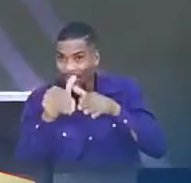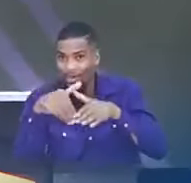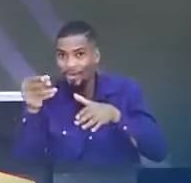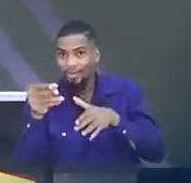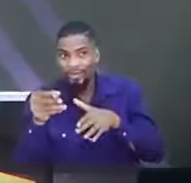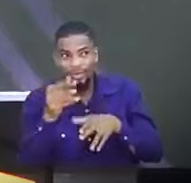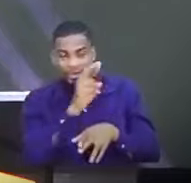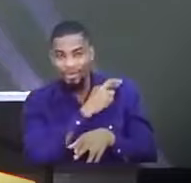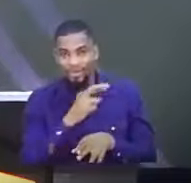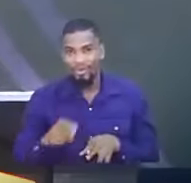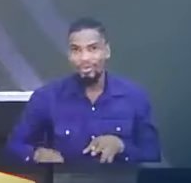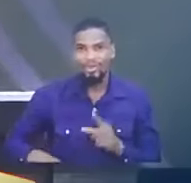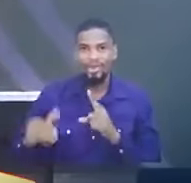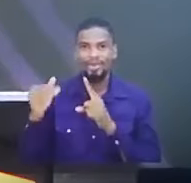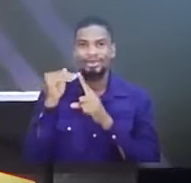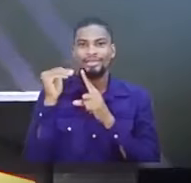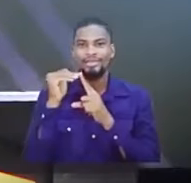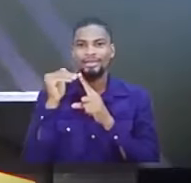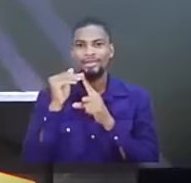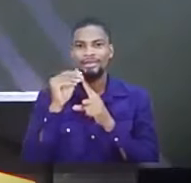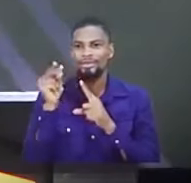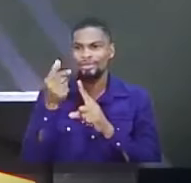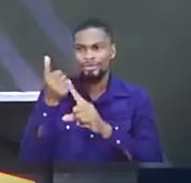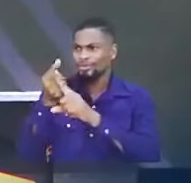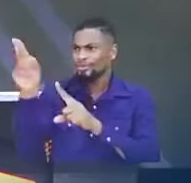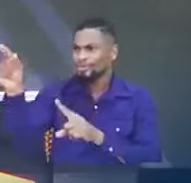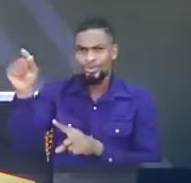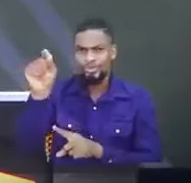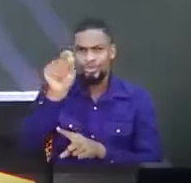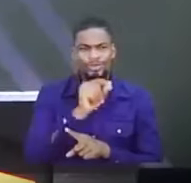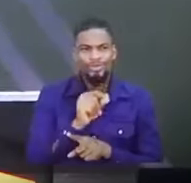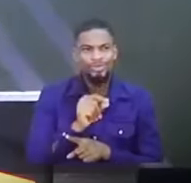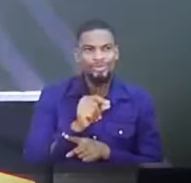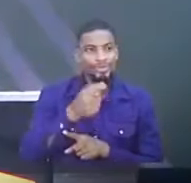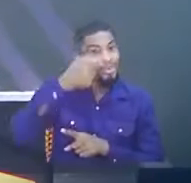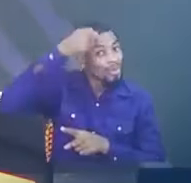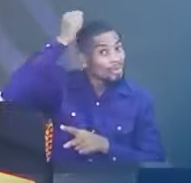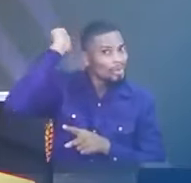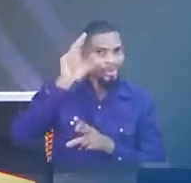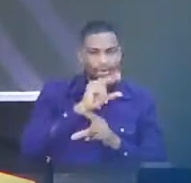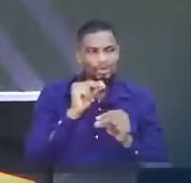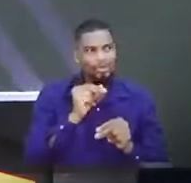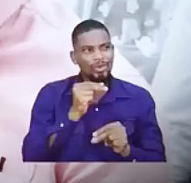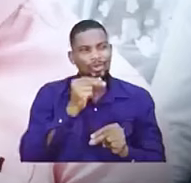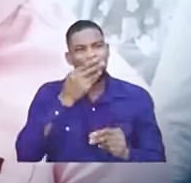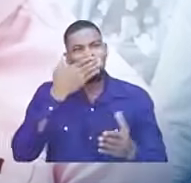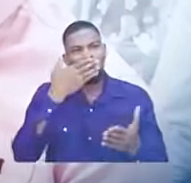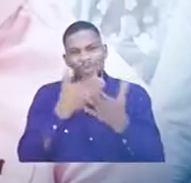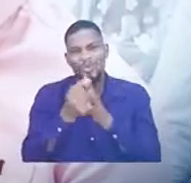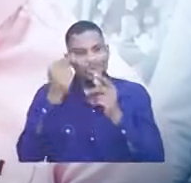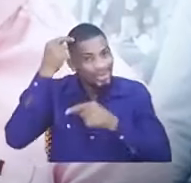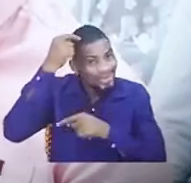standards. When you're the mom, she shouldn't be. I'm talking about proper one. Yeah.